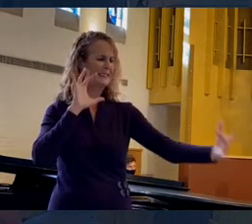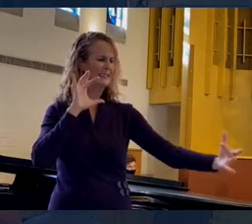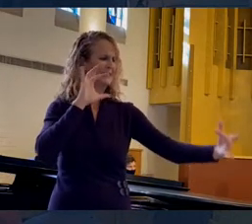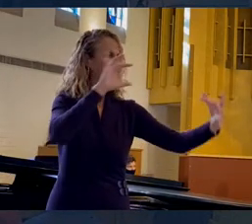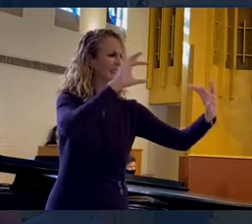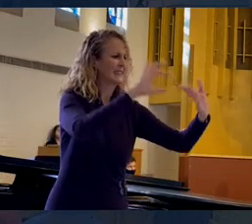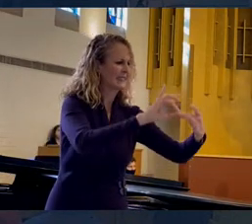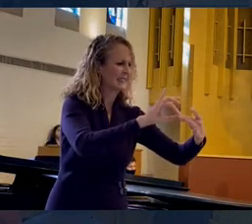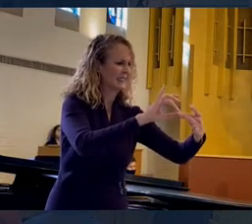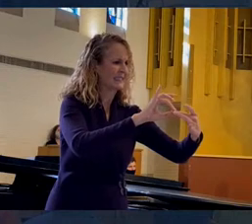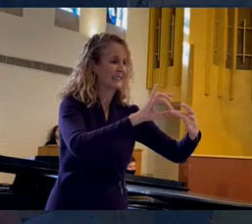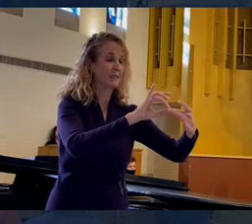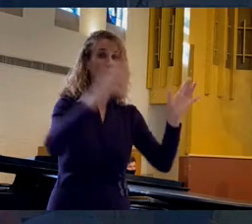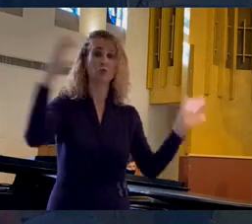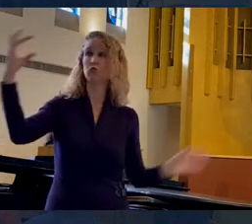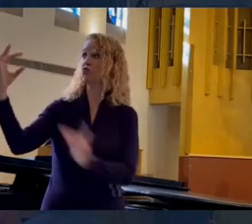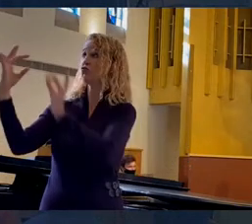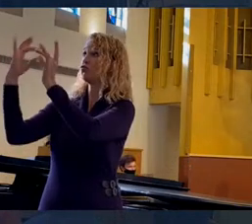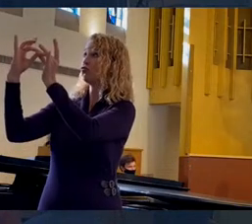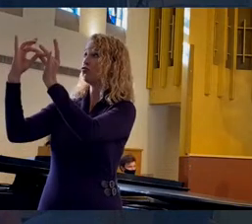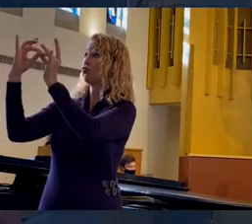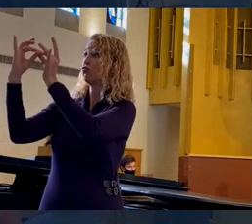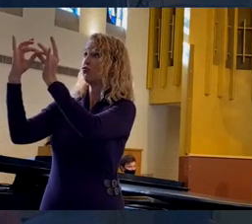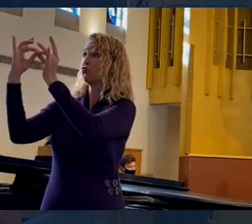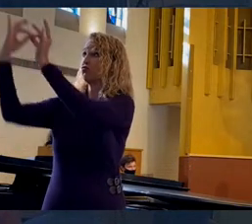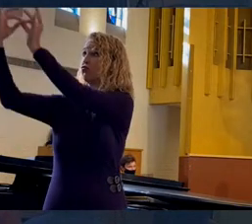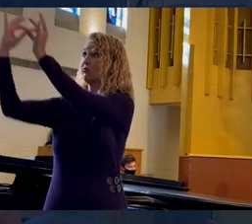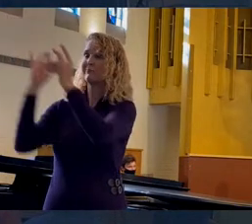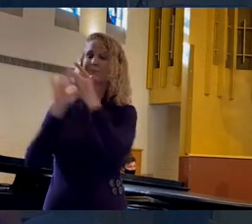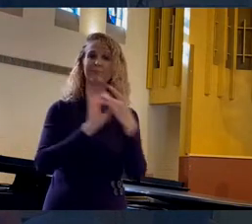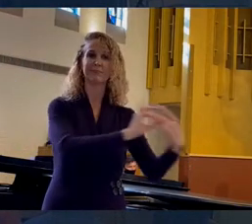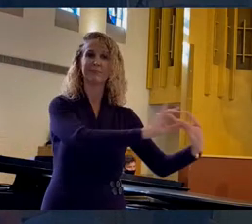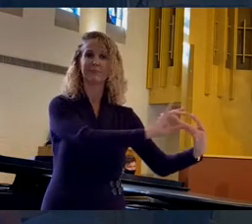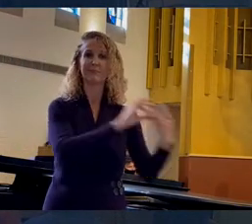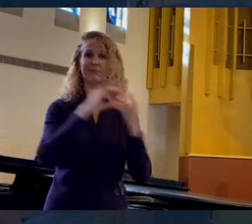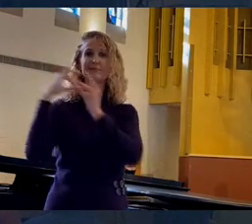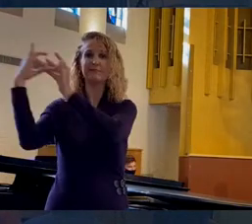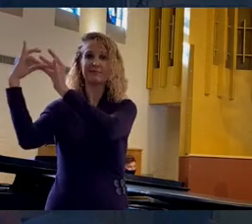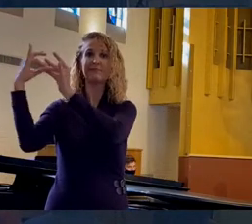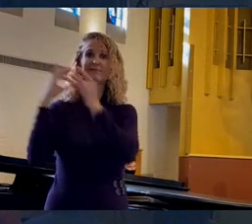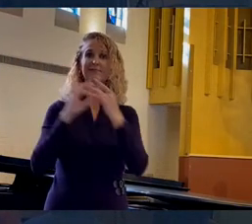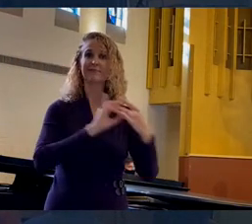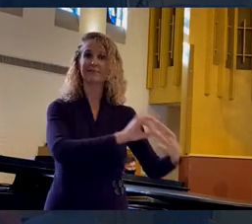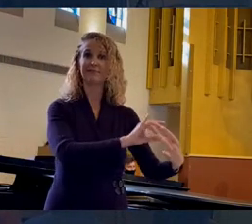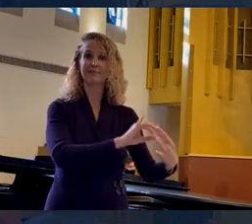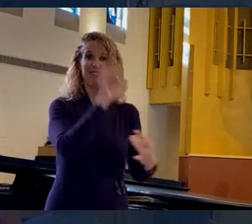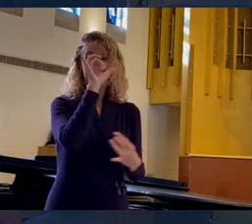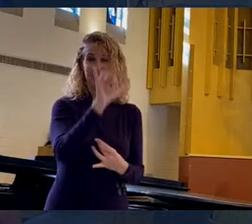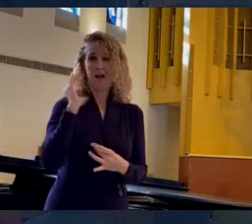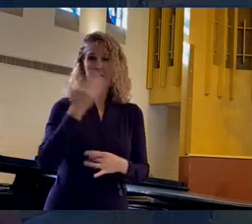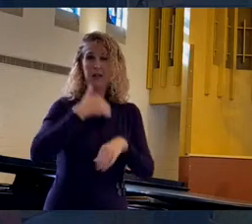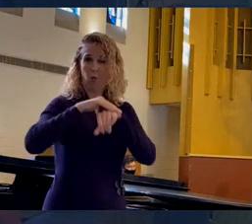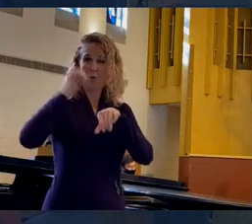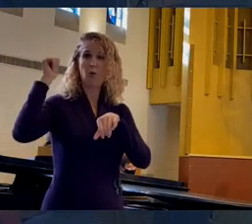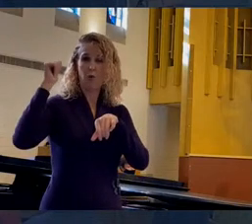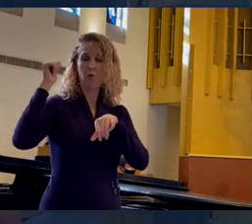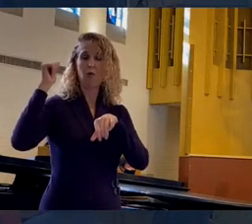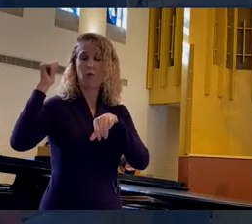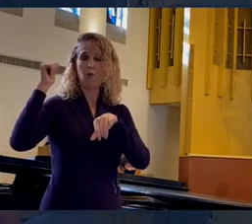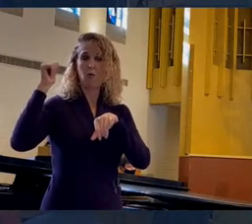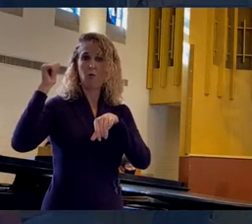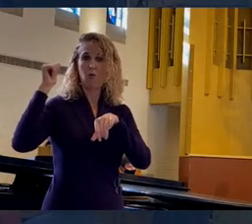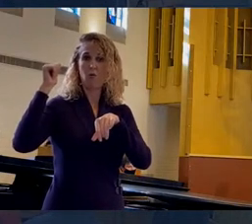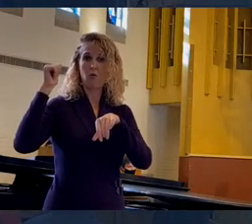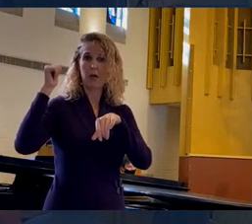we should be reconciling ourselves with God, humanity, and creation. This is what they've called the Jesuits to do